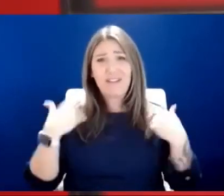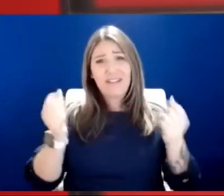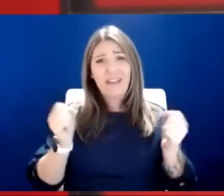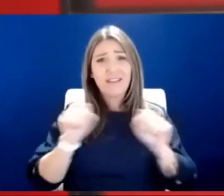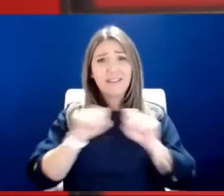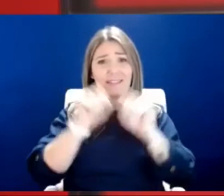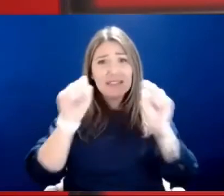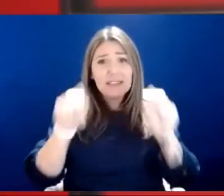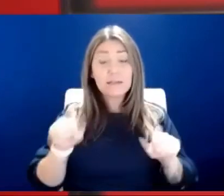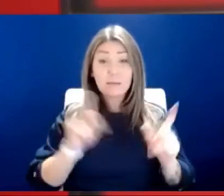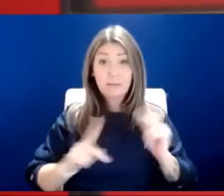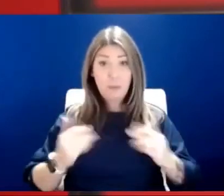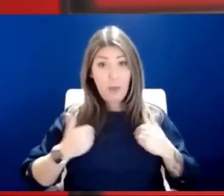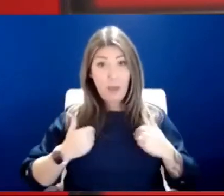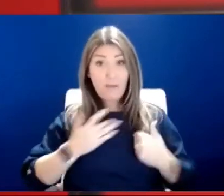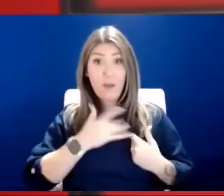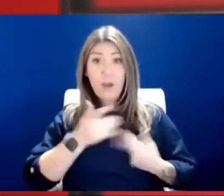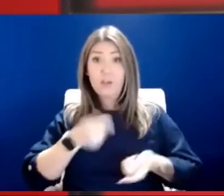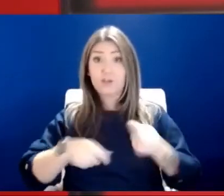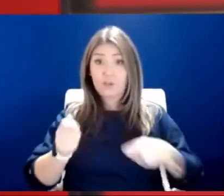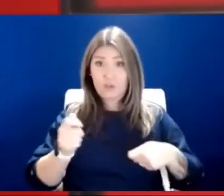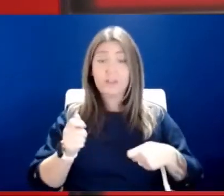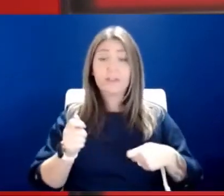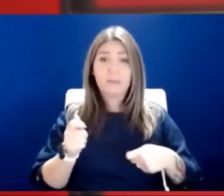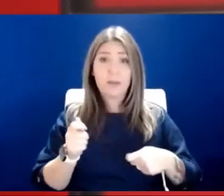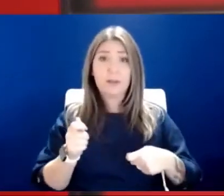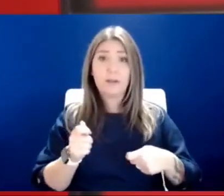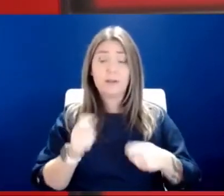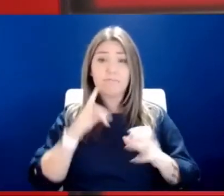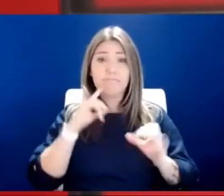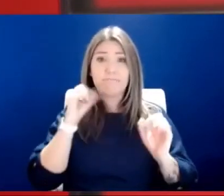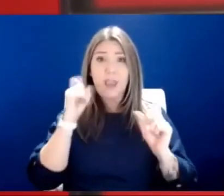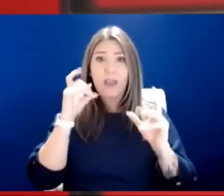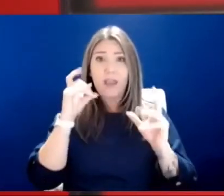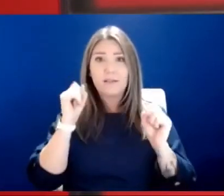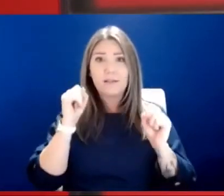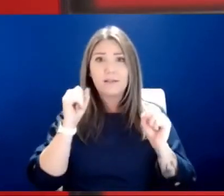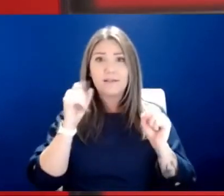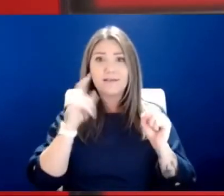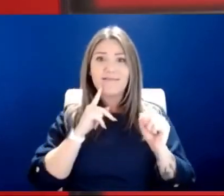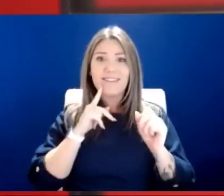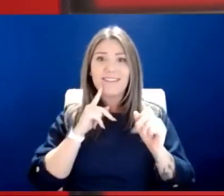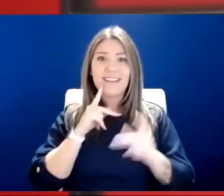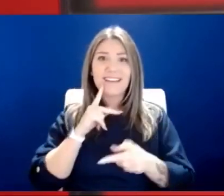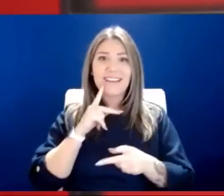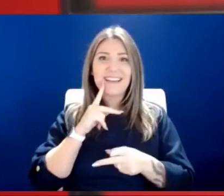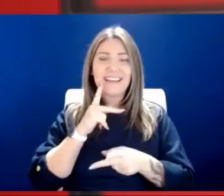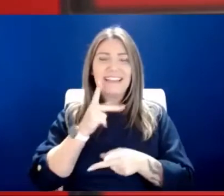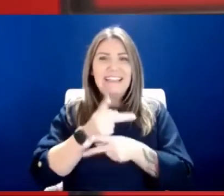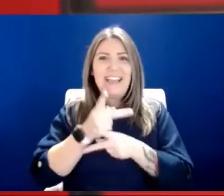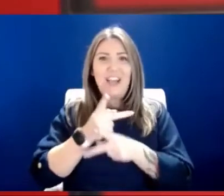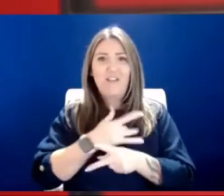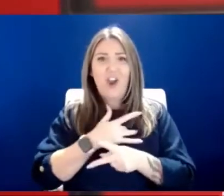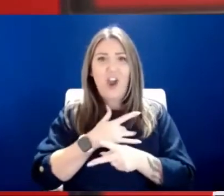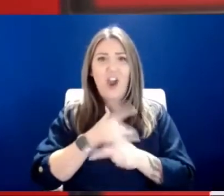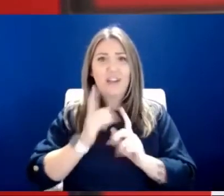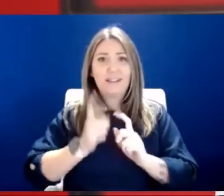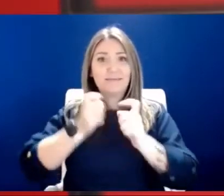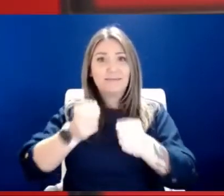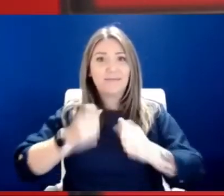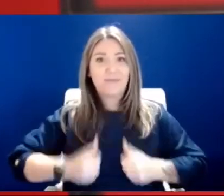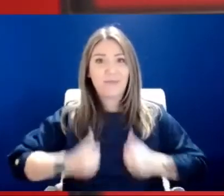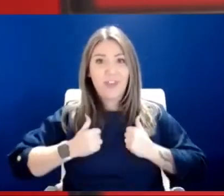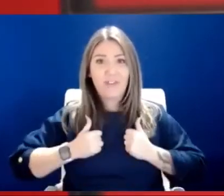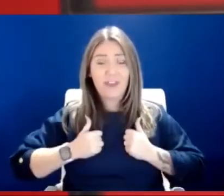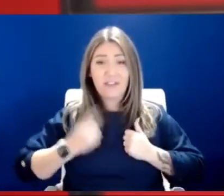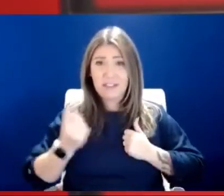had heart transplant. It's amazing that they take care of a heart, which is a gift of life. Somebody has lost a